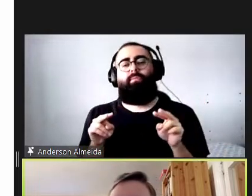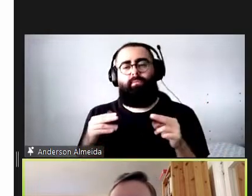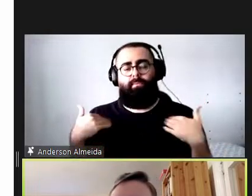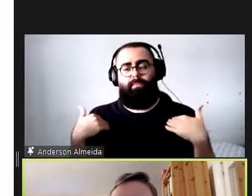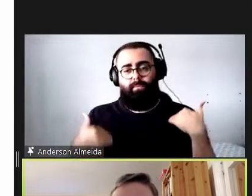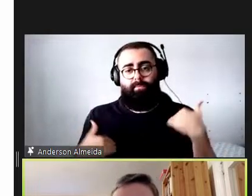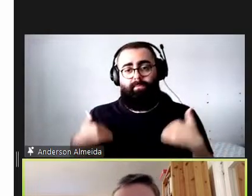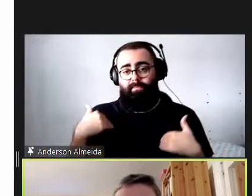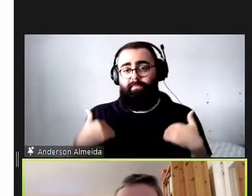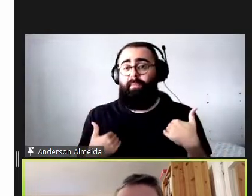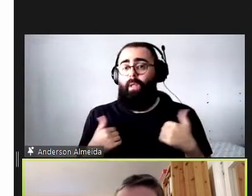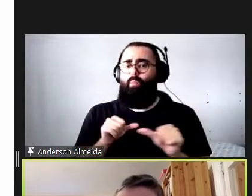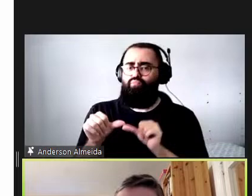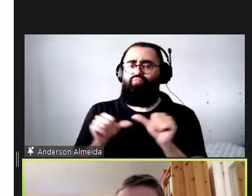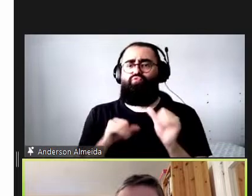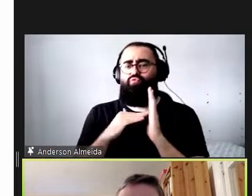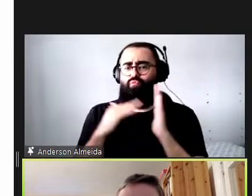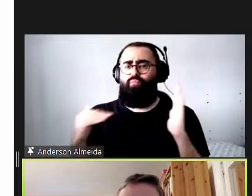These are all important,